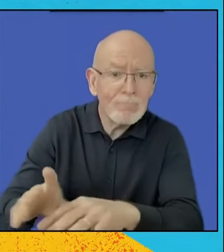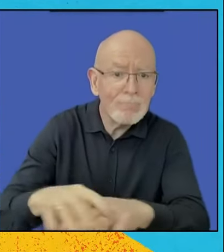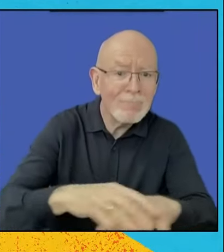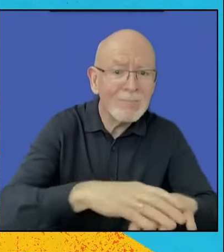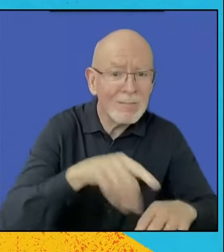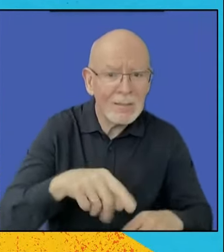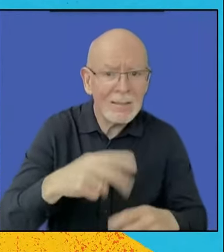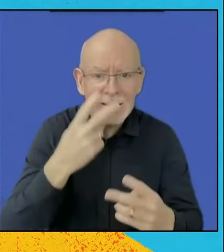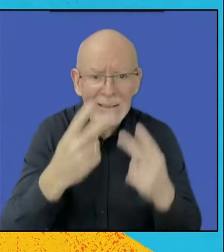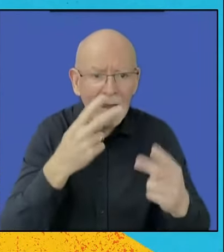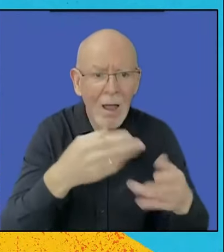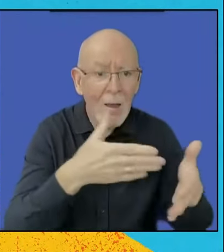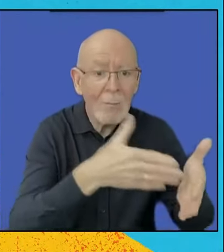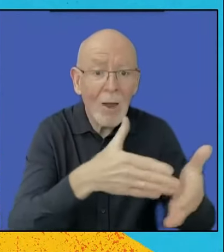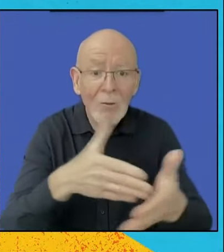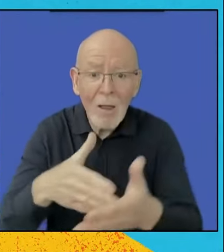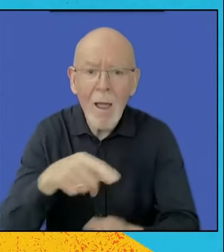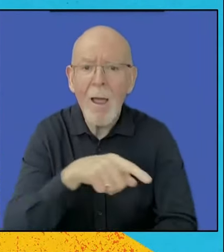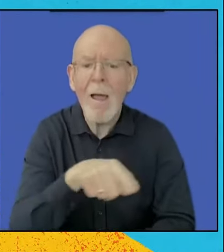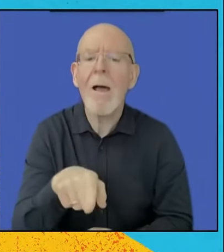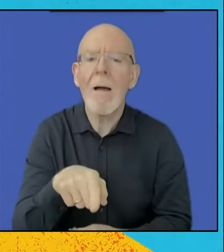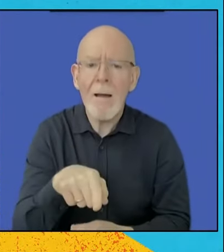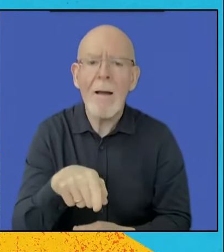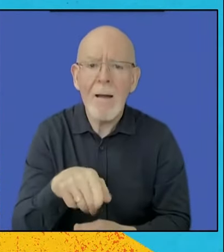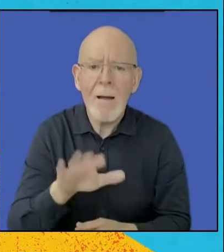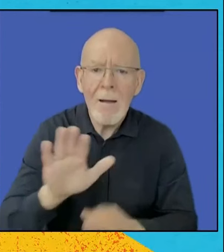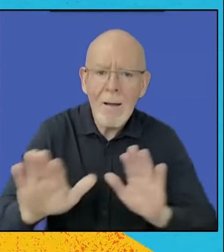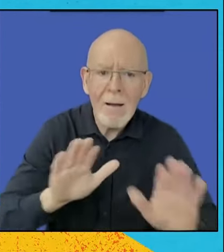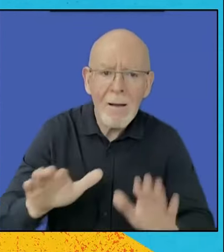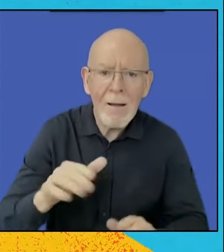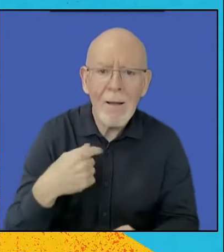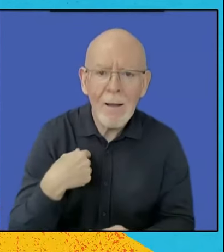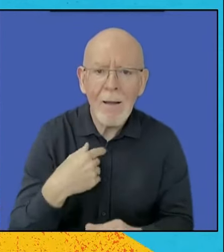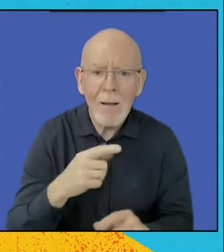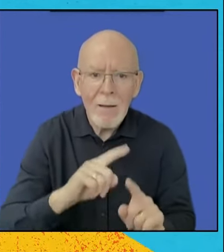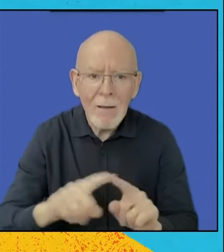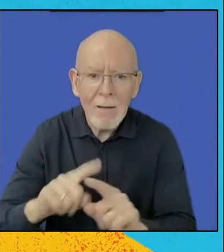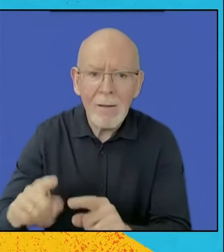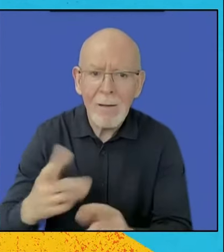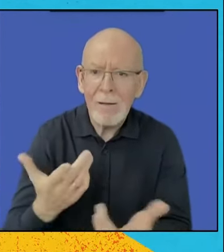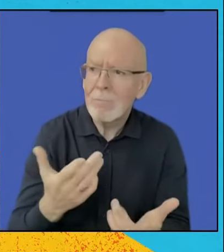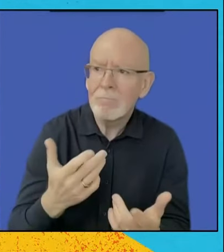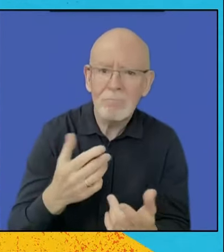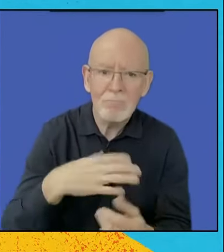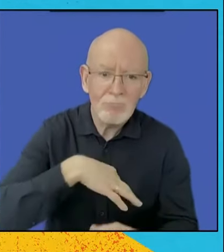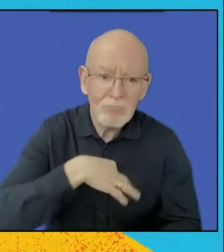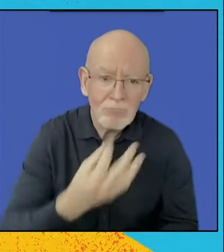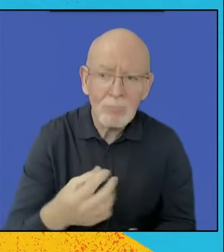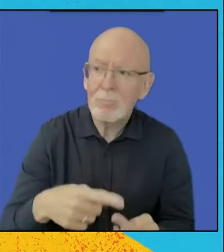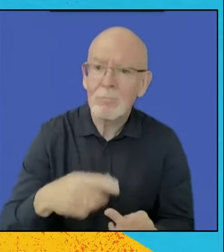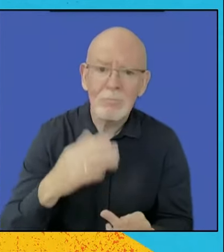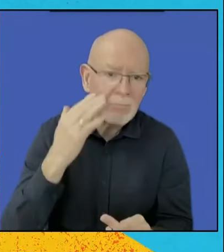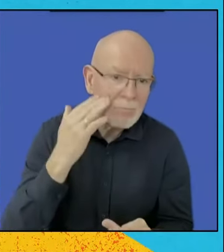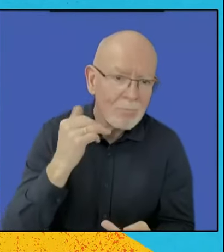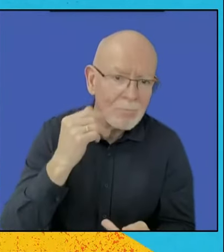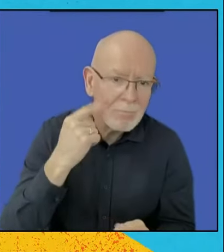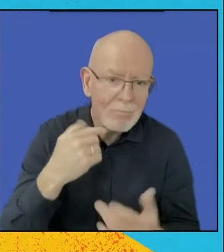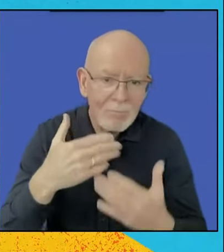we work through intersectionality, we can see other realities. We can do partnership, but